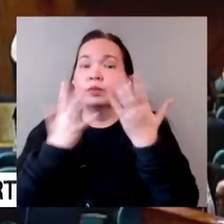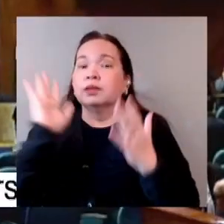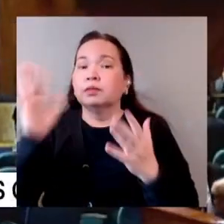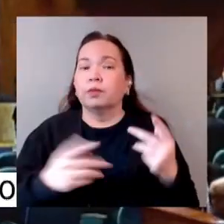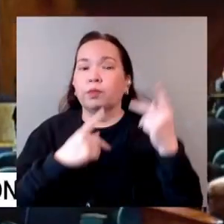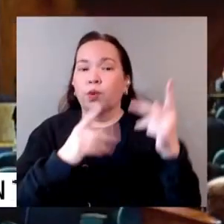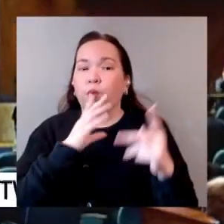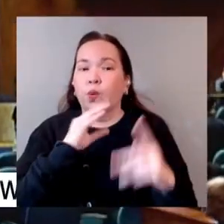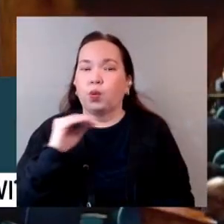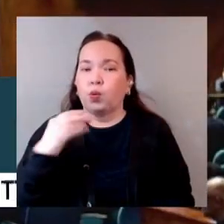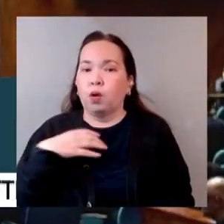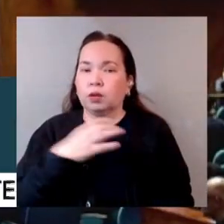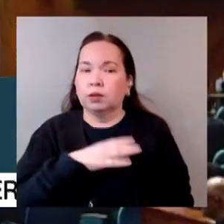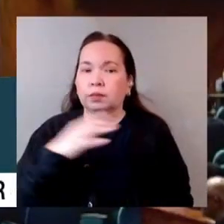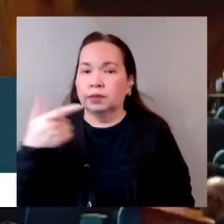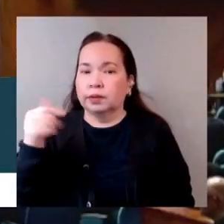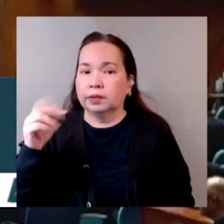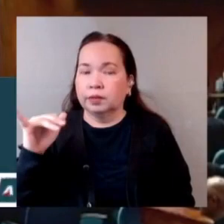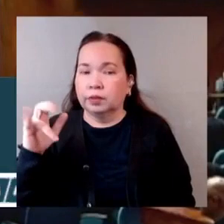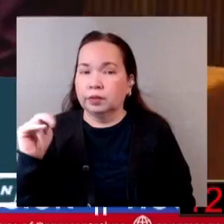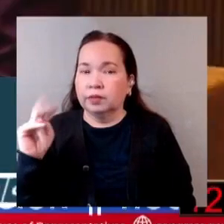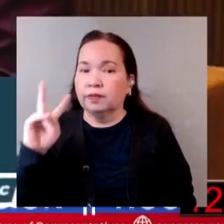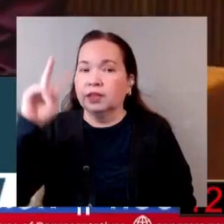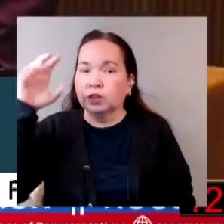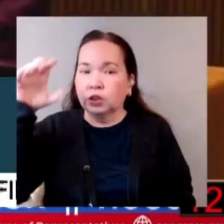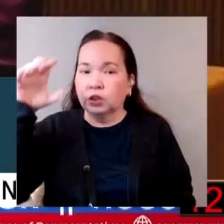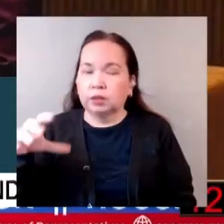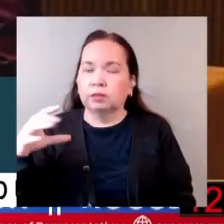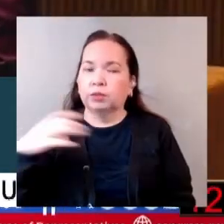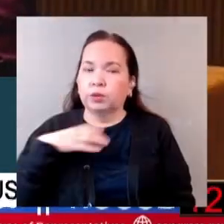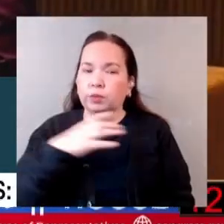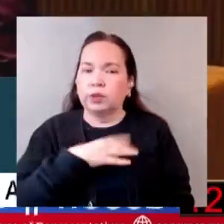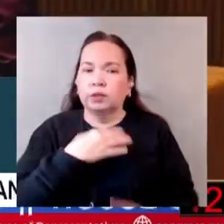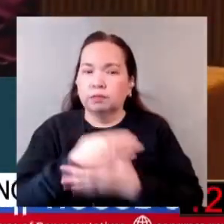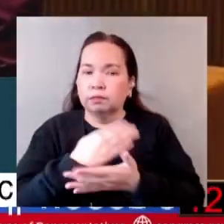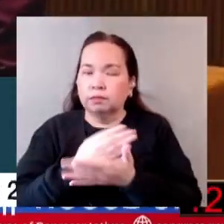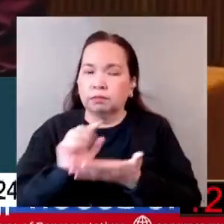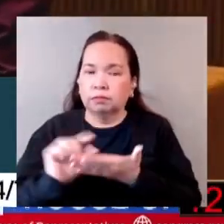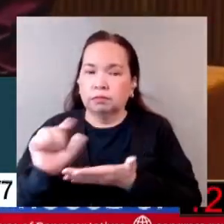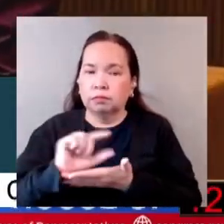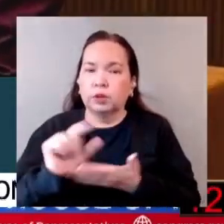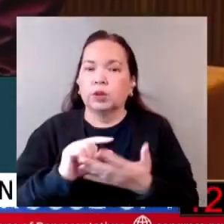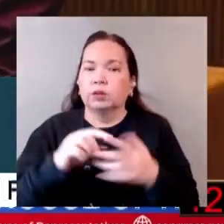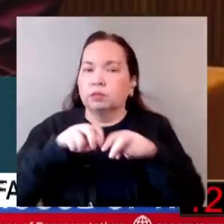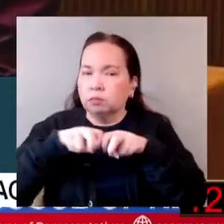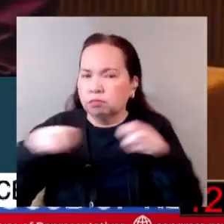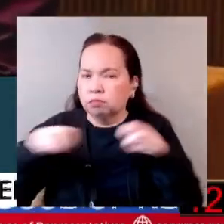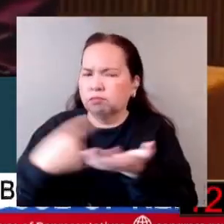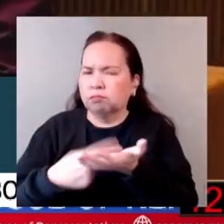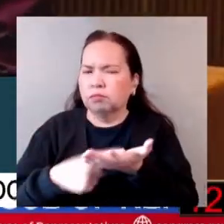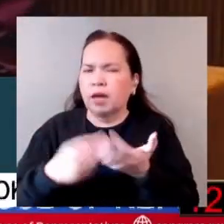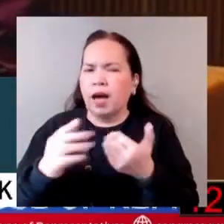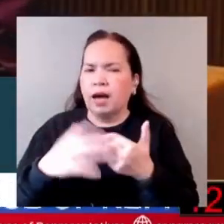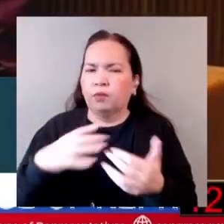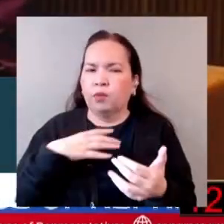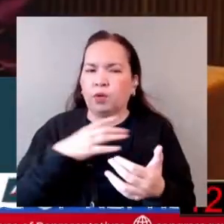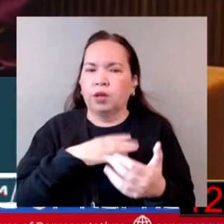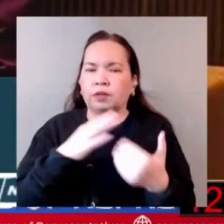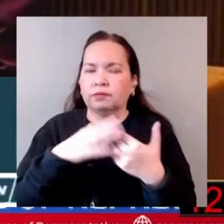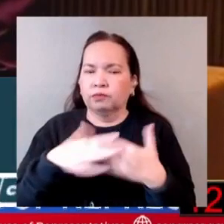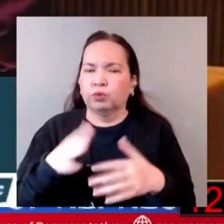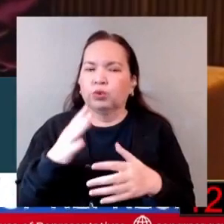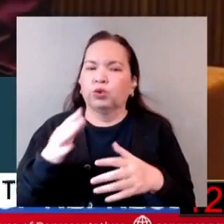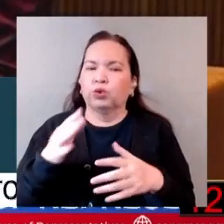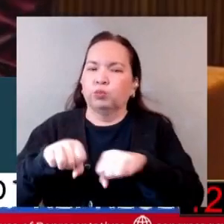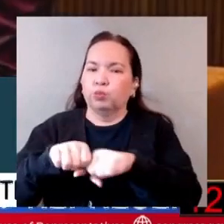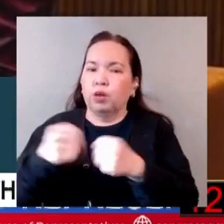Garin, the vice chairperson of the House Committee on Appropriations, says the panel began their deliberations right after Congress went into recess last week,